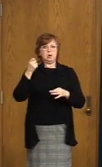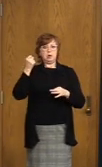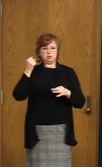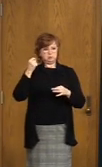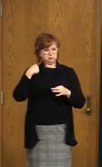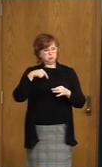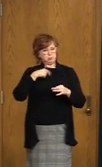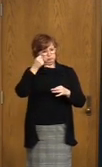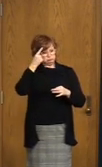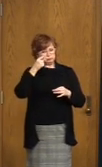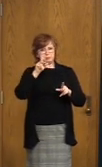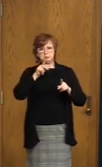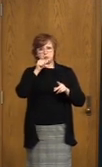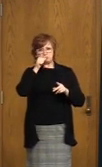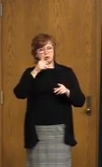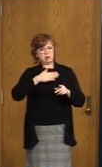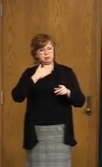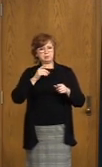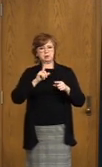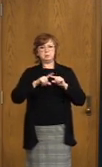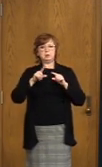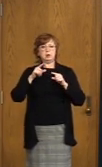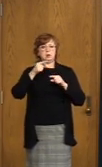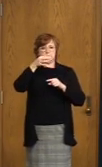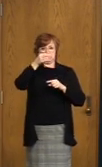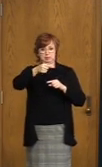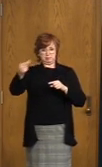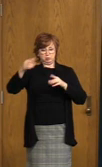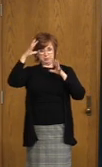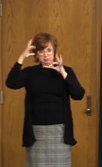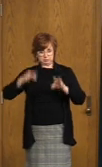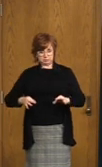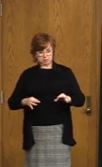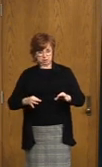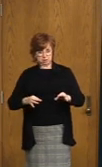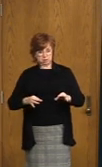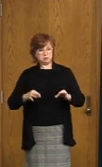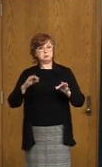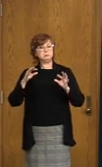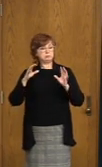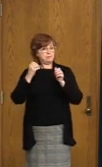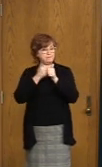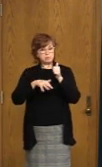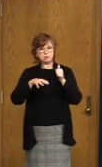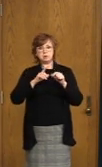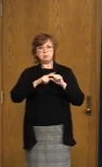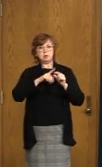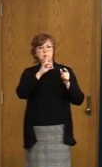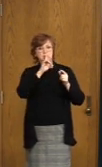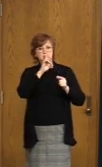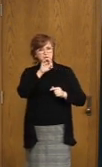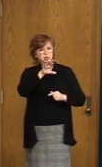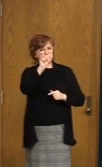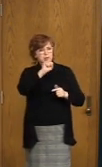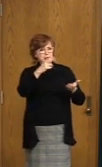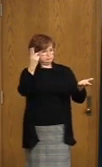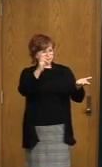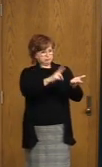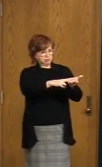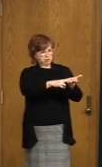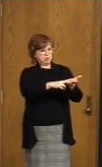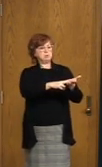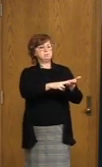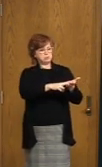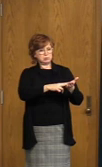most certainly on the advice of Dr. Shahab. They're passed and put into action under Dr. Shahab's signature, but they are decisions that are